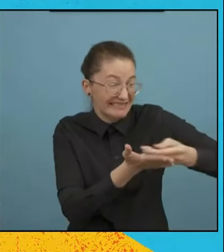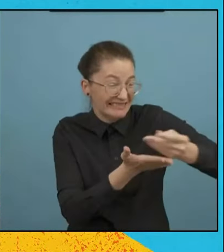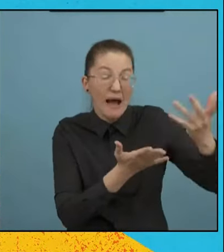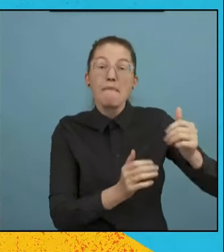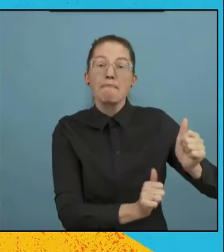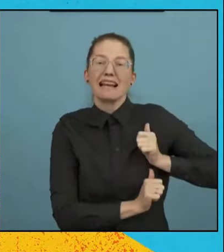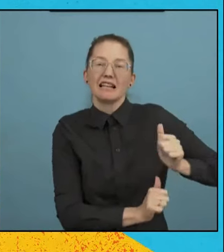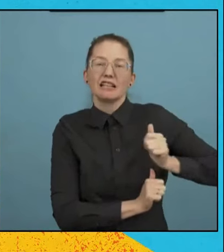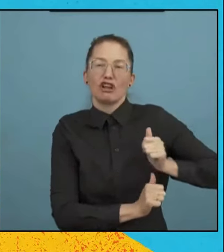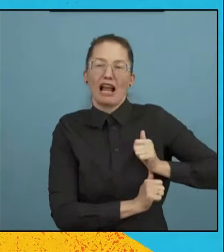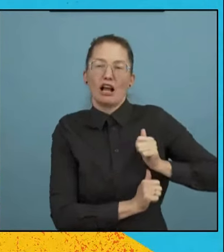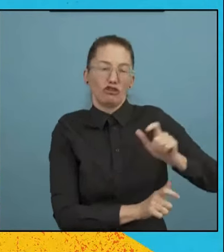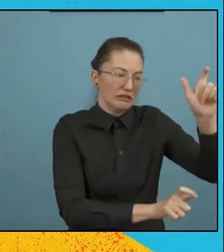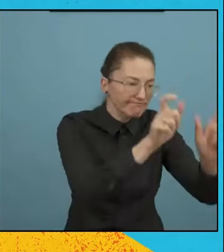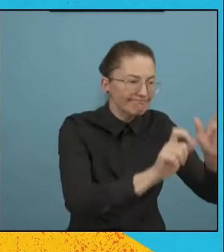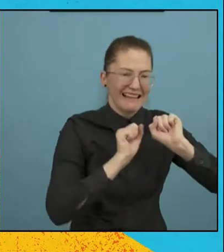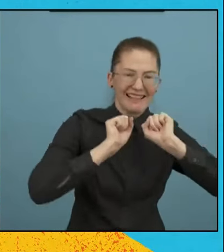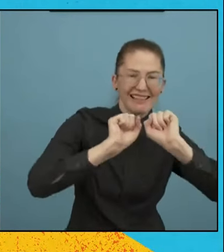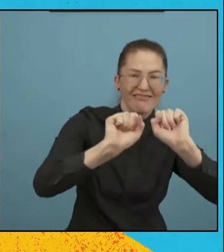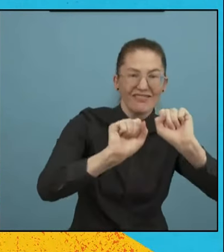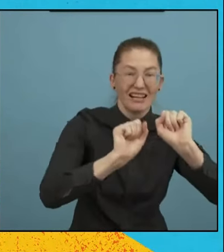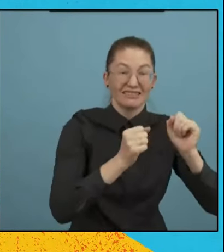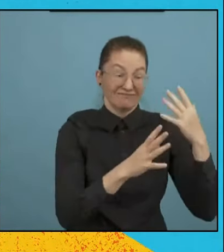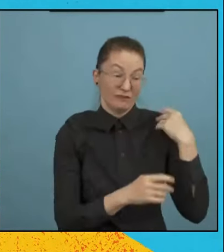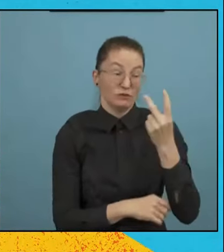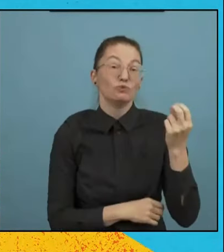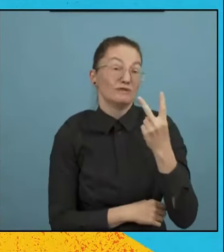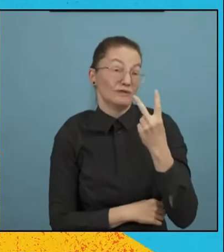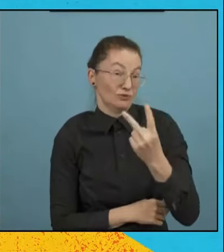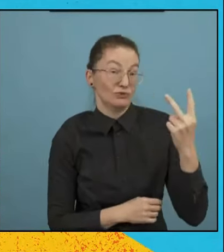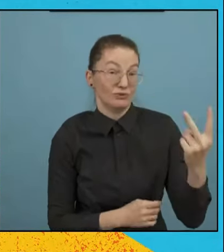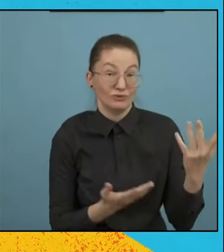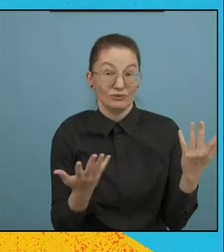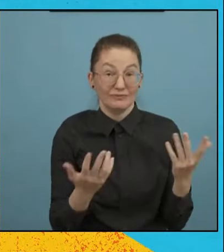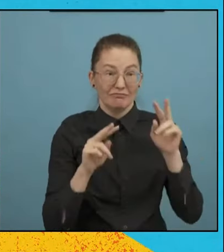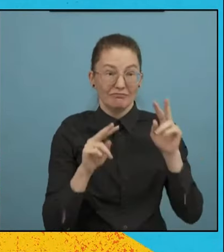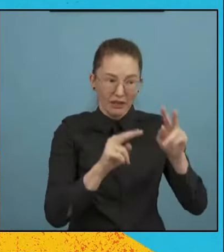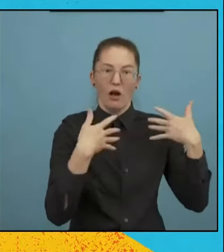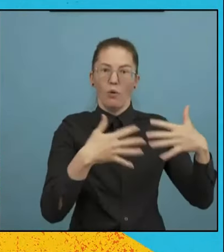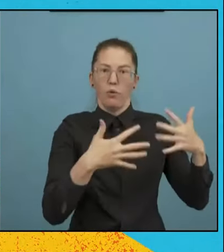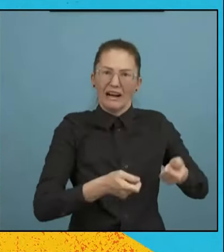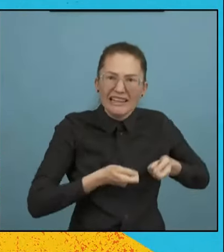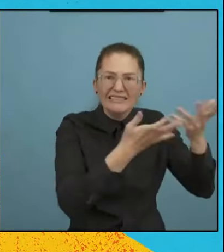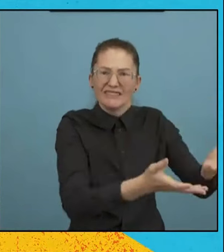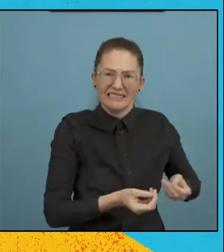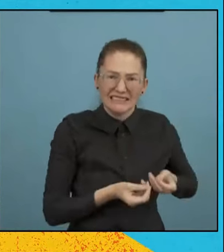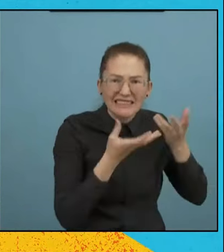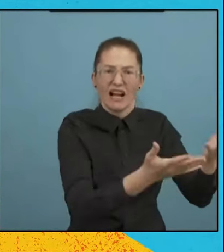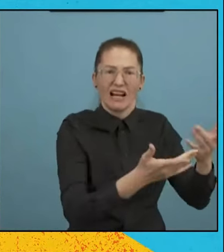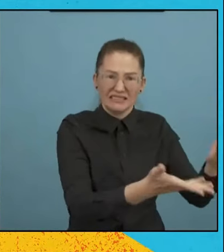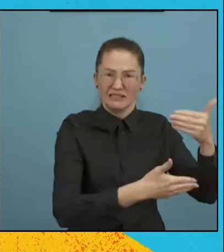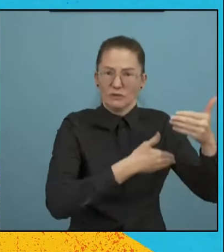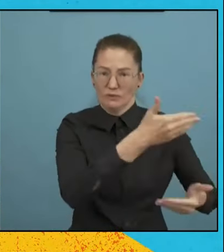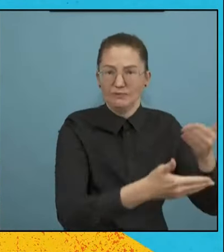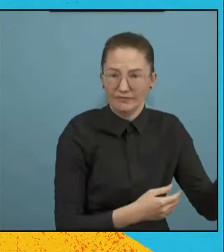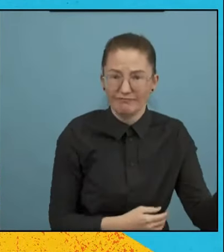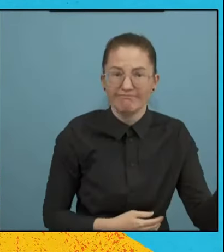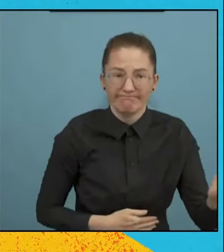that reason alone, every day across the world, we are advocating for a different way of thinking about development. It is about how we co-invest in one